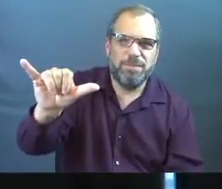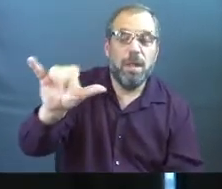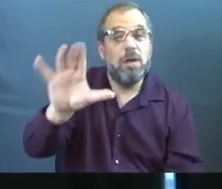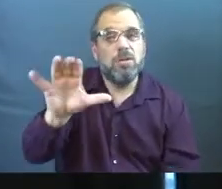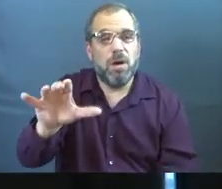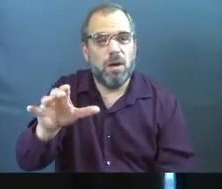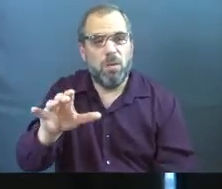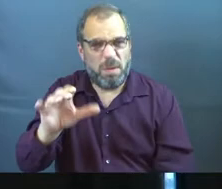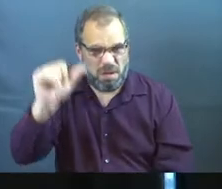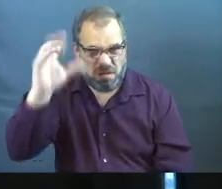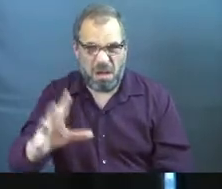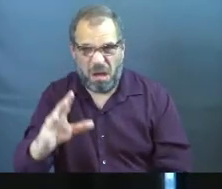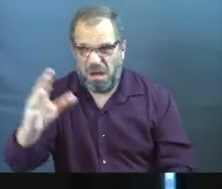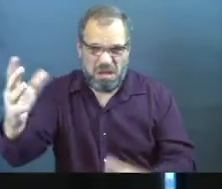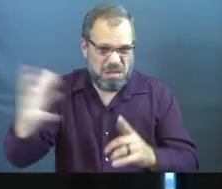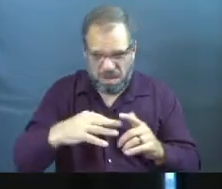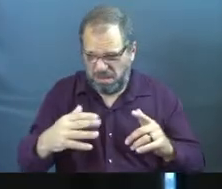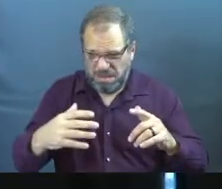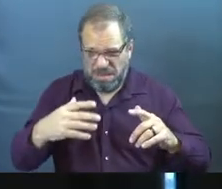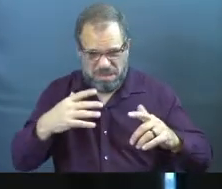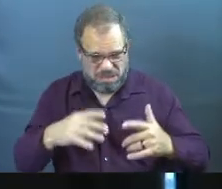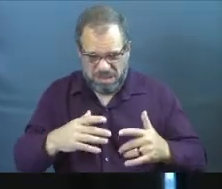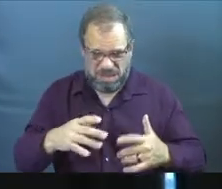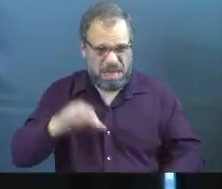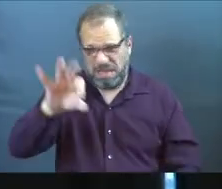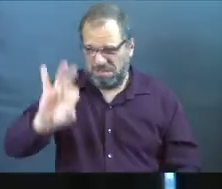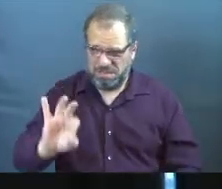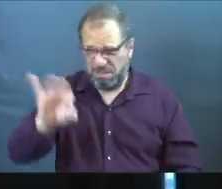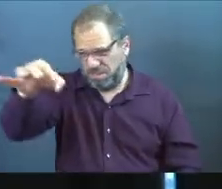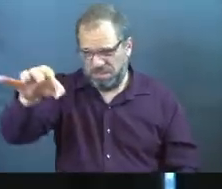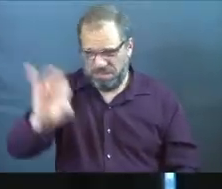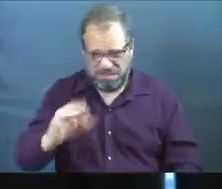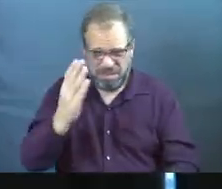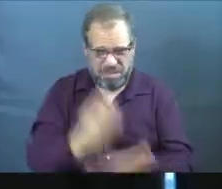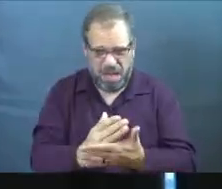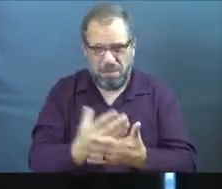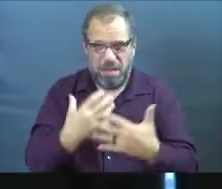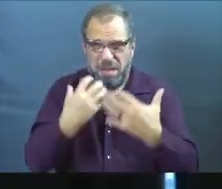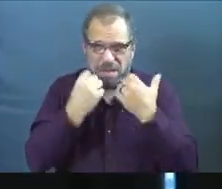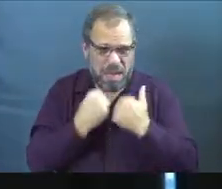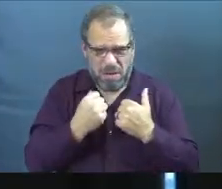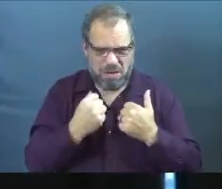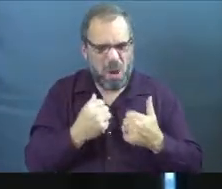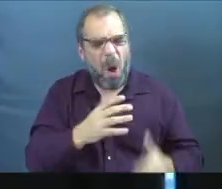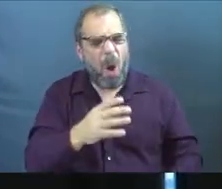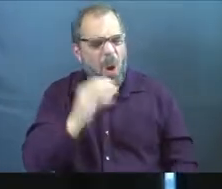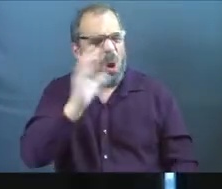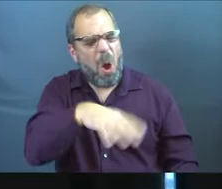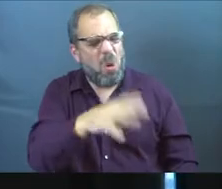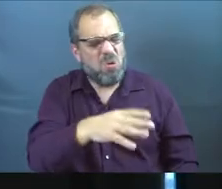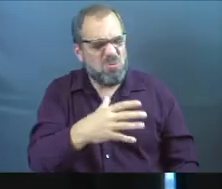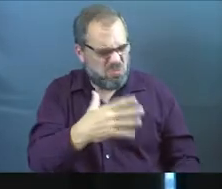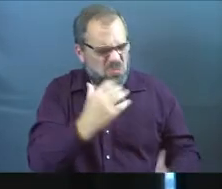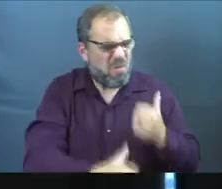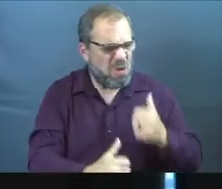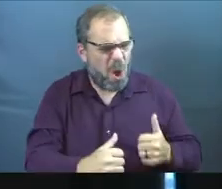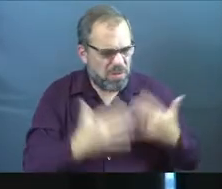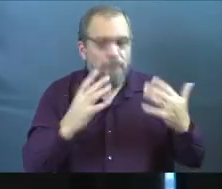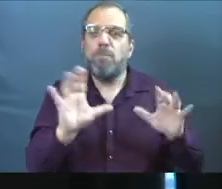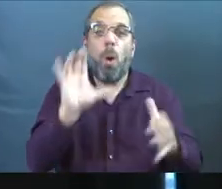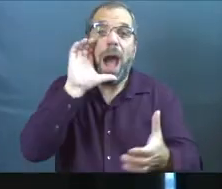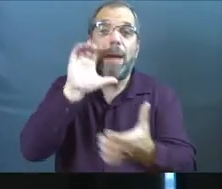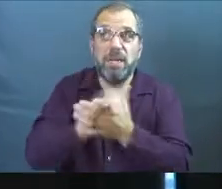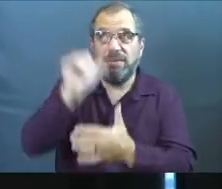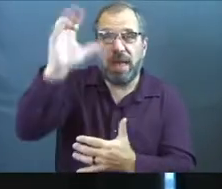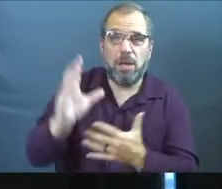So wait, are you telling me that God just wants to come in? He's just like, he's going to flip a switch and just tell me to stop caring? Like, just toughen up. You'll be okay. Like, no. I believe